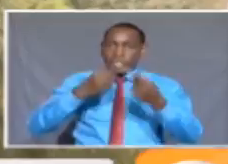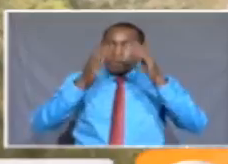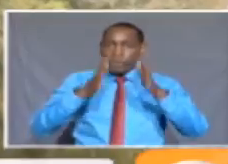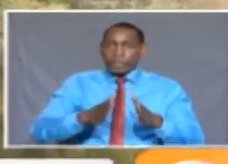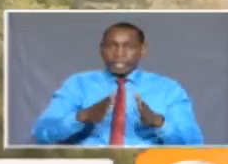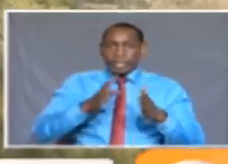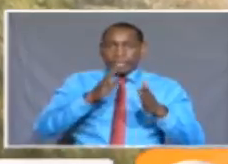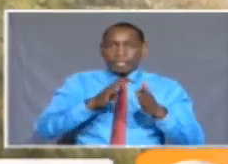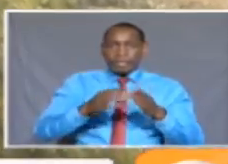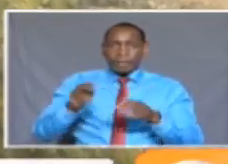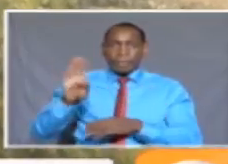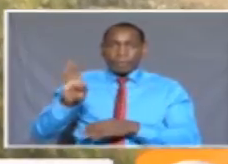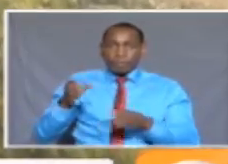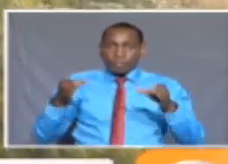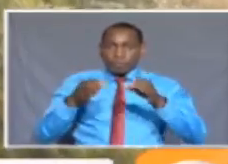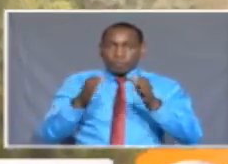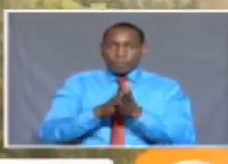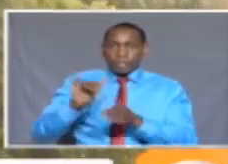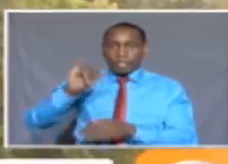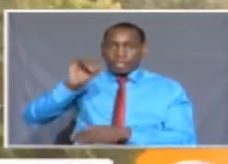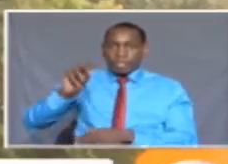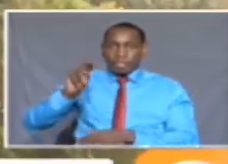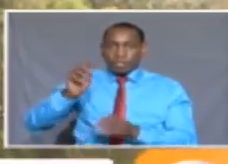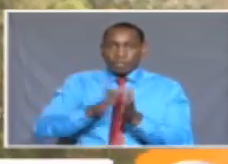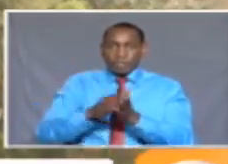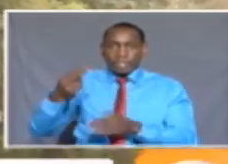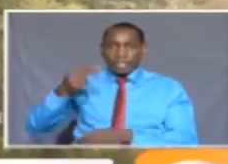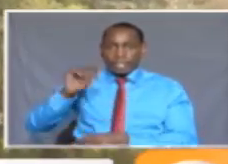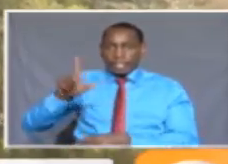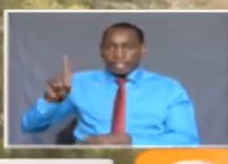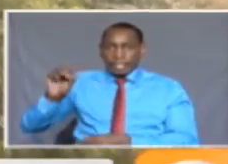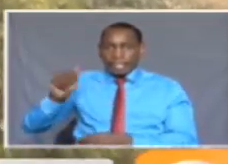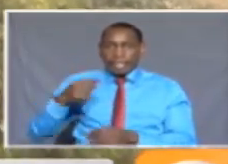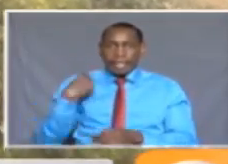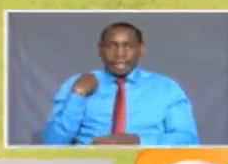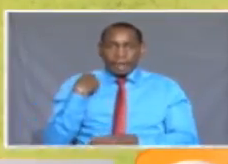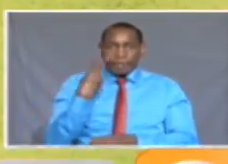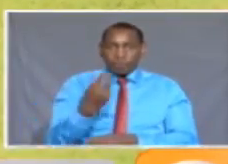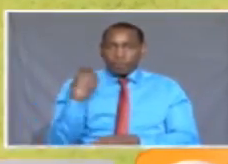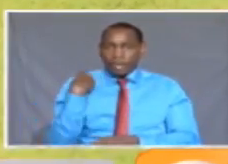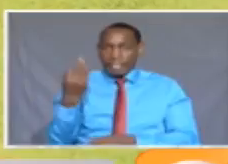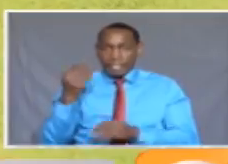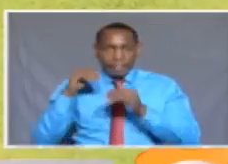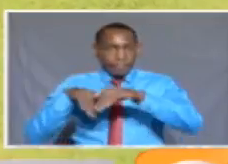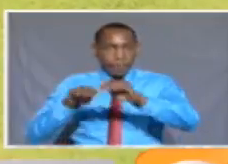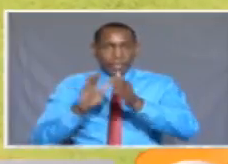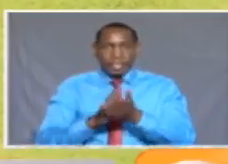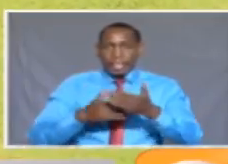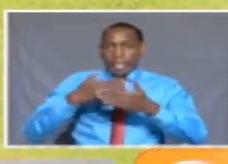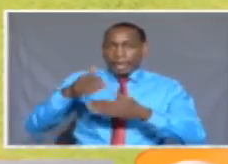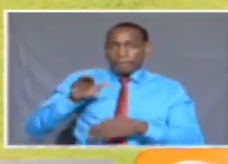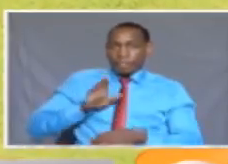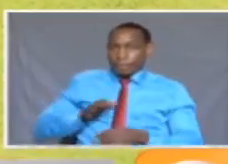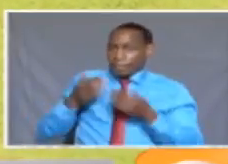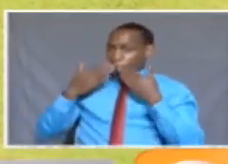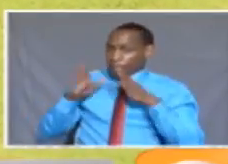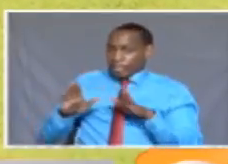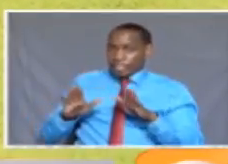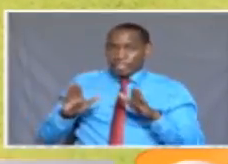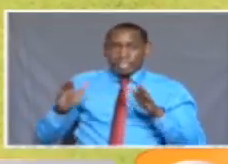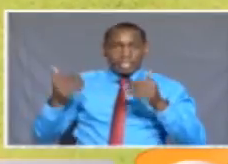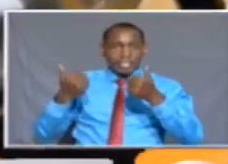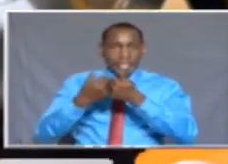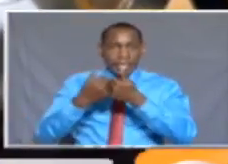of the net bronze division, with Joanne Kanjejo and Hilda Muhia coming in second and third respectively. After the women finished their round